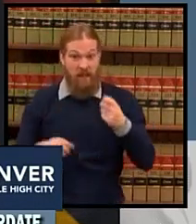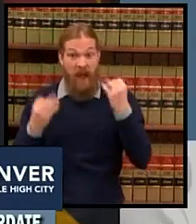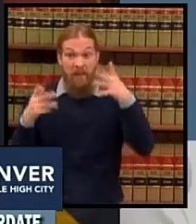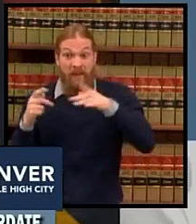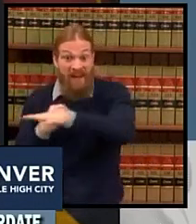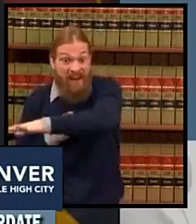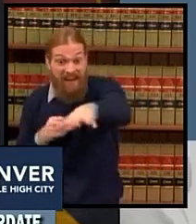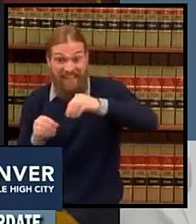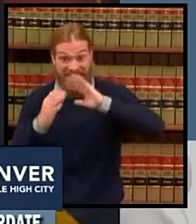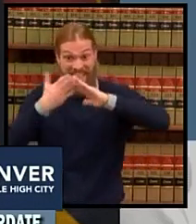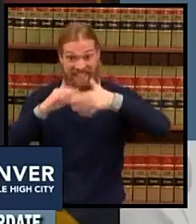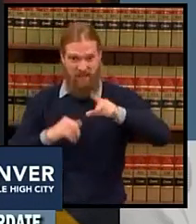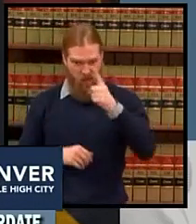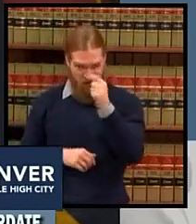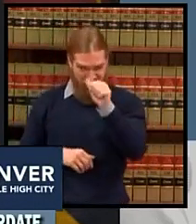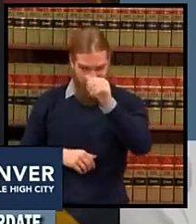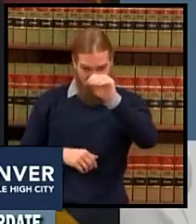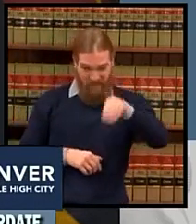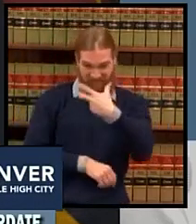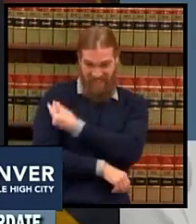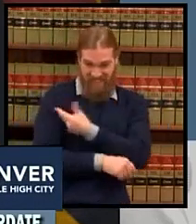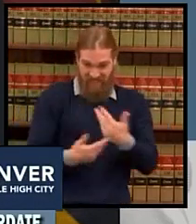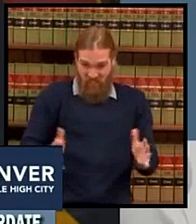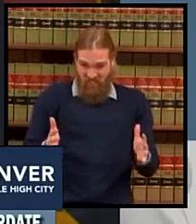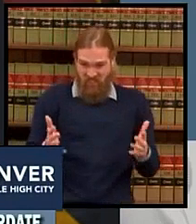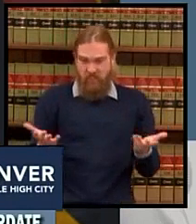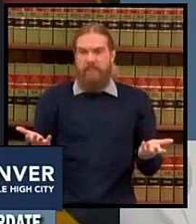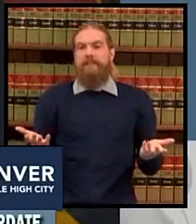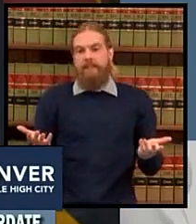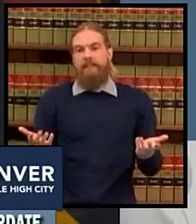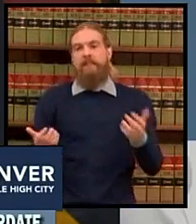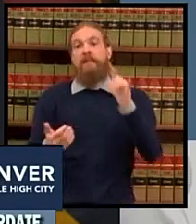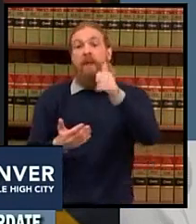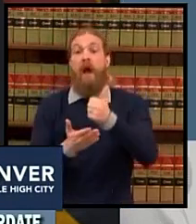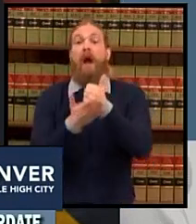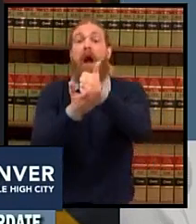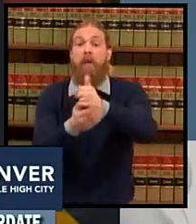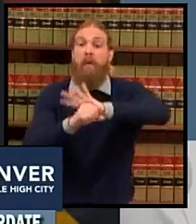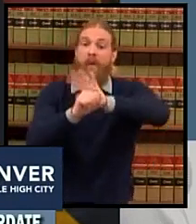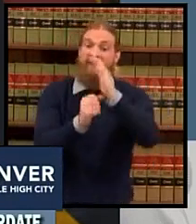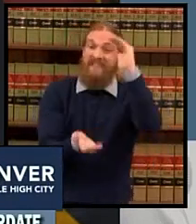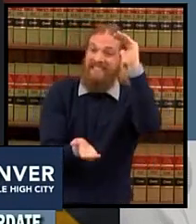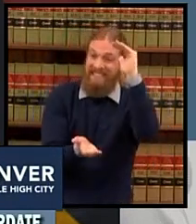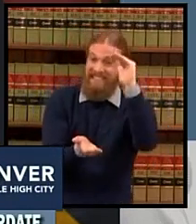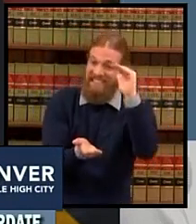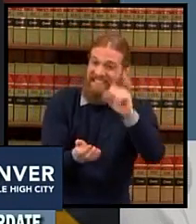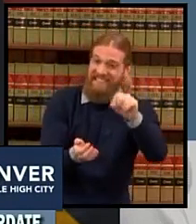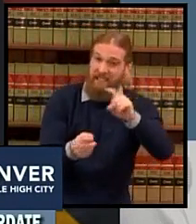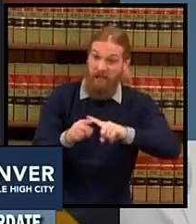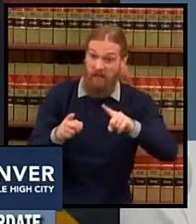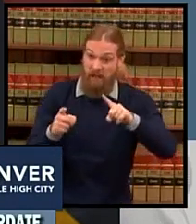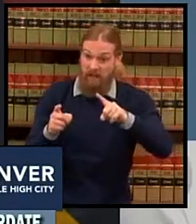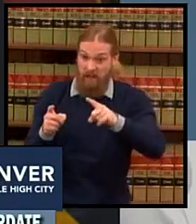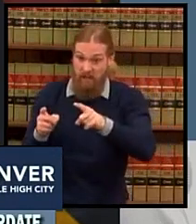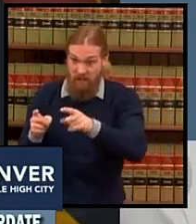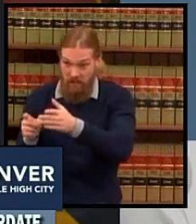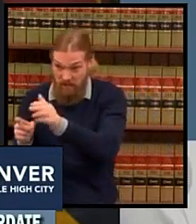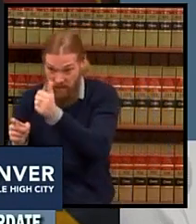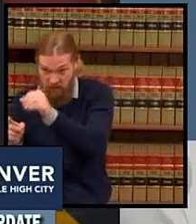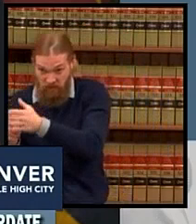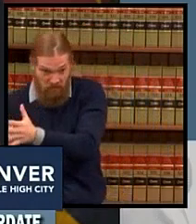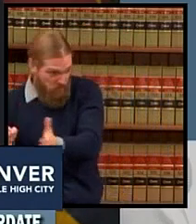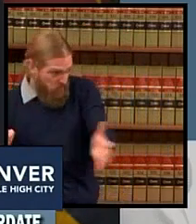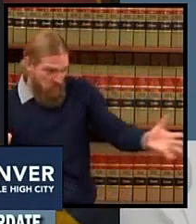to the reduced spread, but we have much more work to do. I get a lot of questions about pop-up sites versus